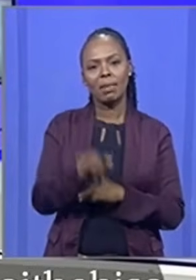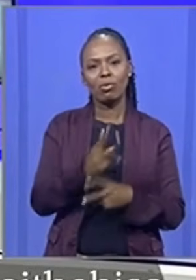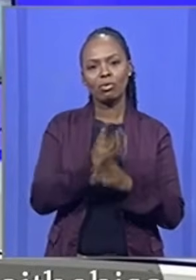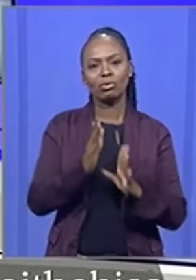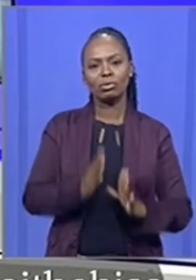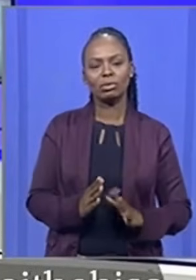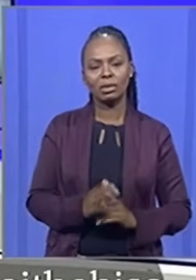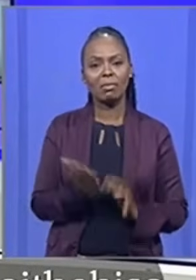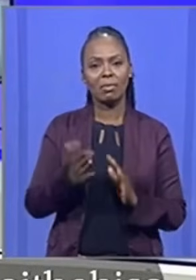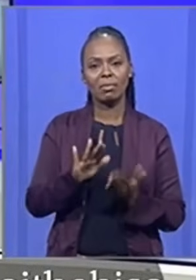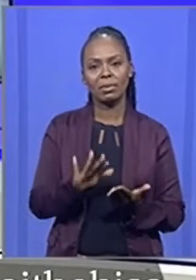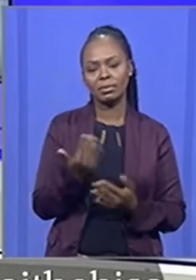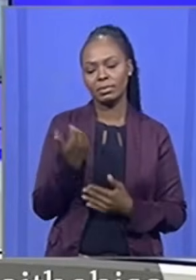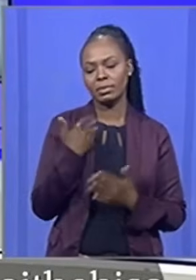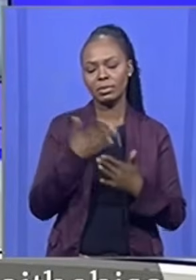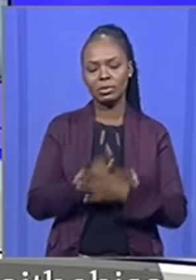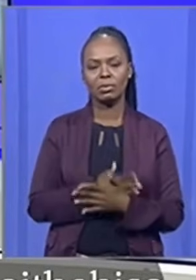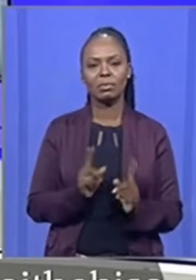Eastern Cape maobane bosiu.